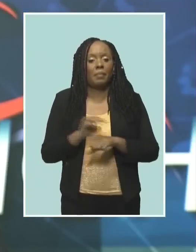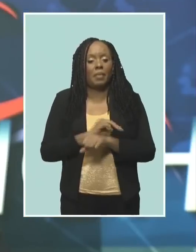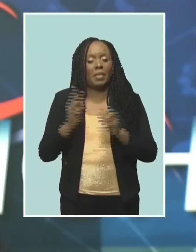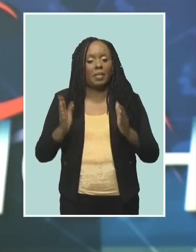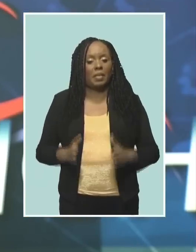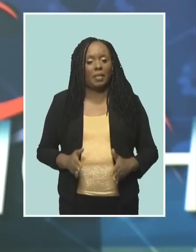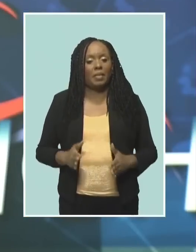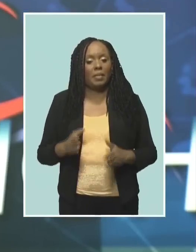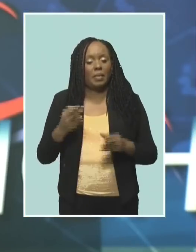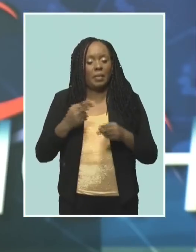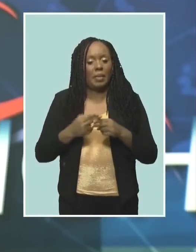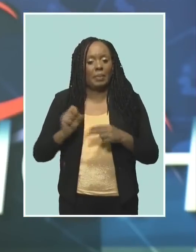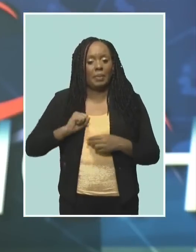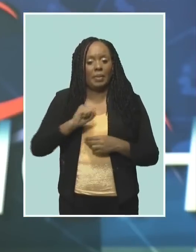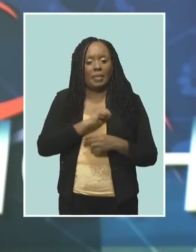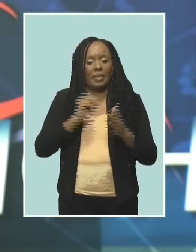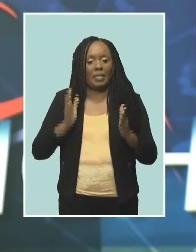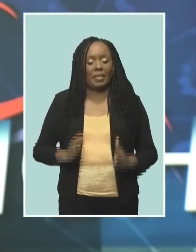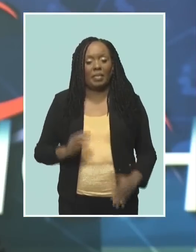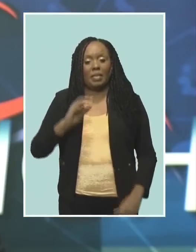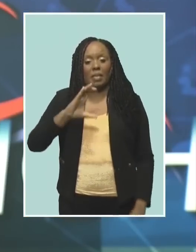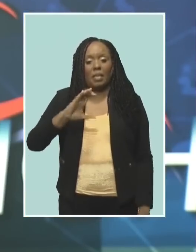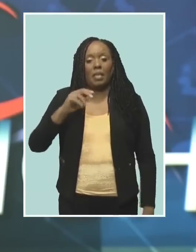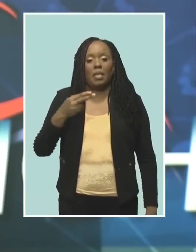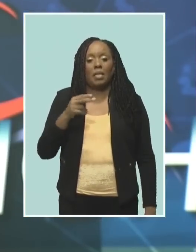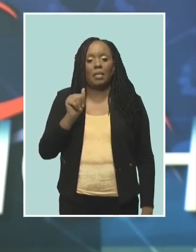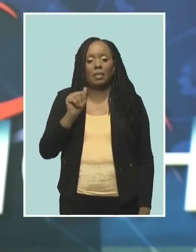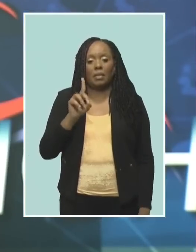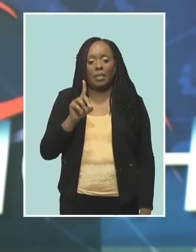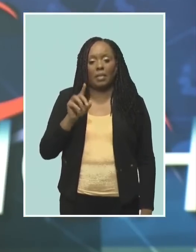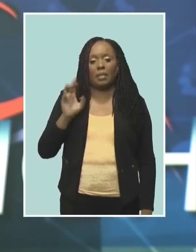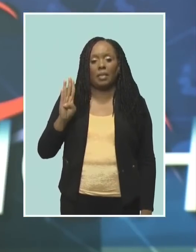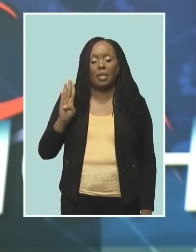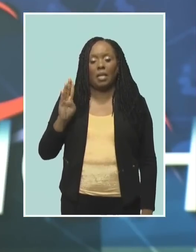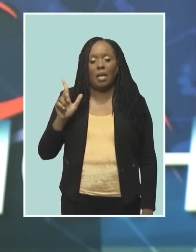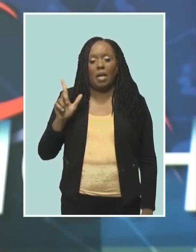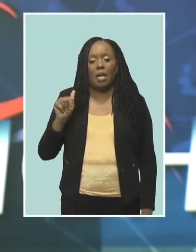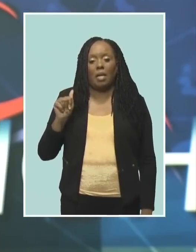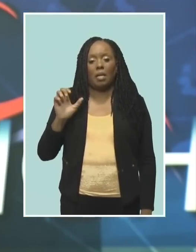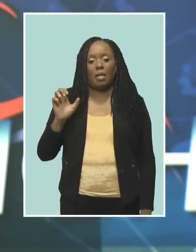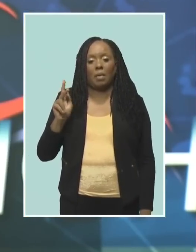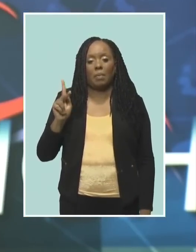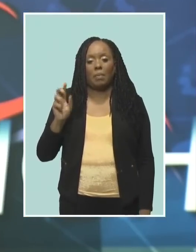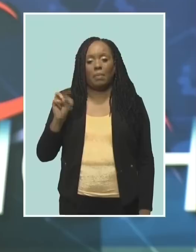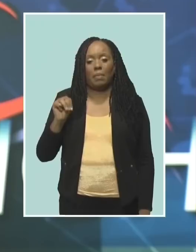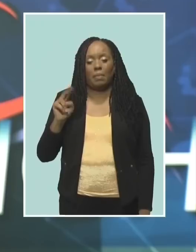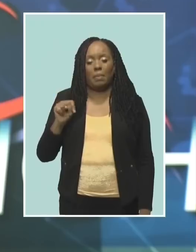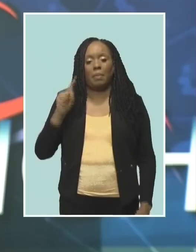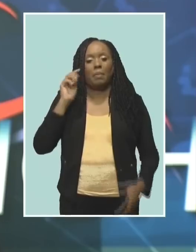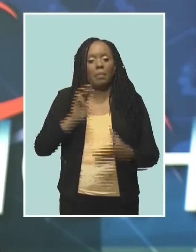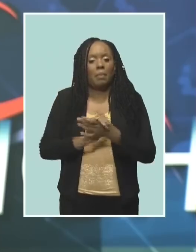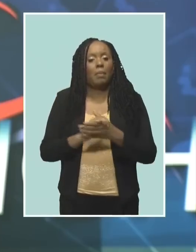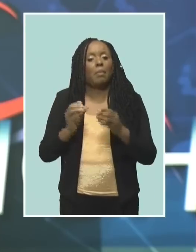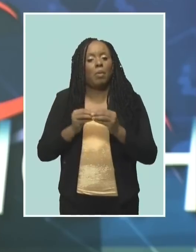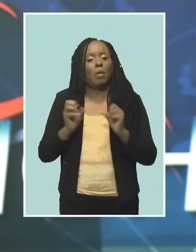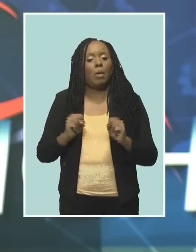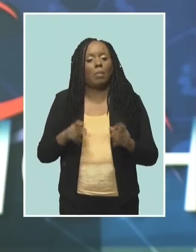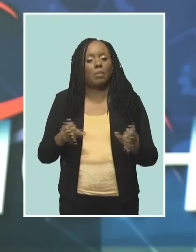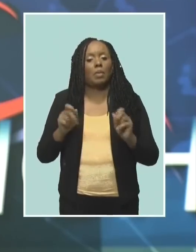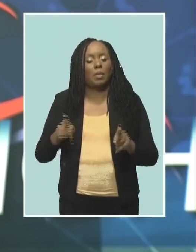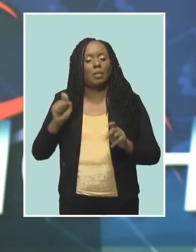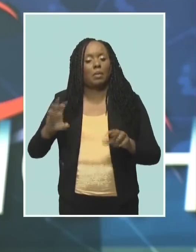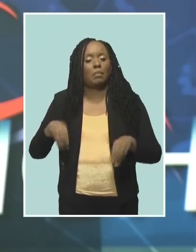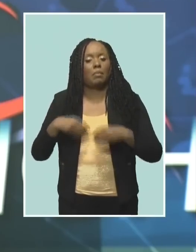Minister in the Ministry of Economic Affairs and Investment, Senator Chad Blackman, believes more opportunities must be provided for the country's